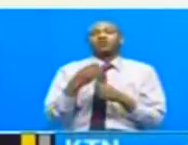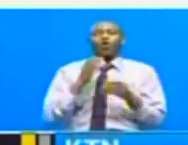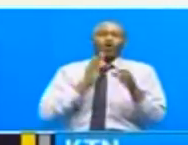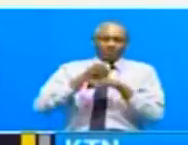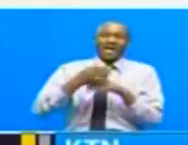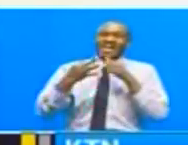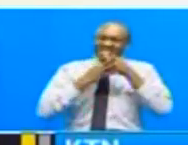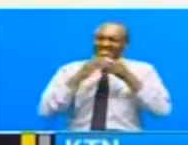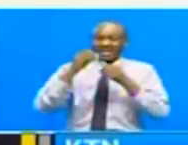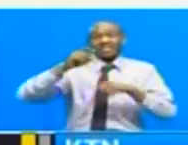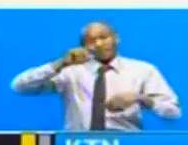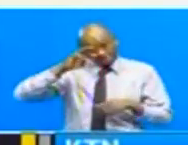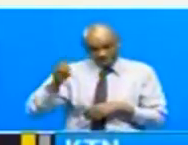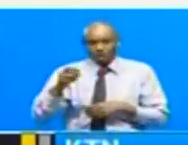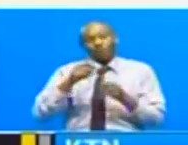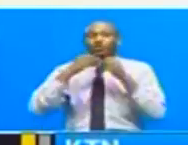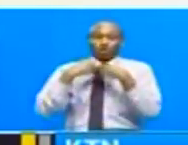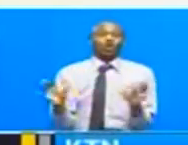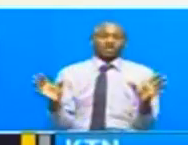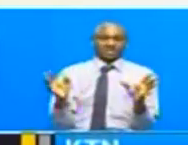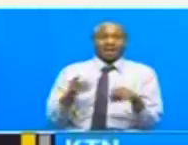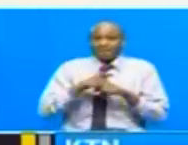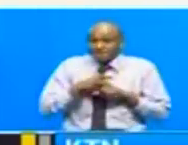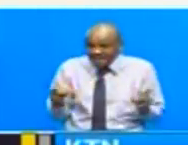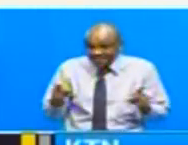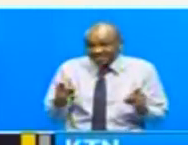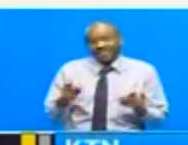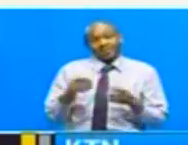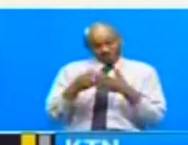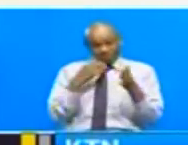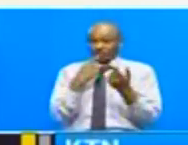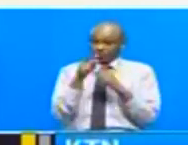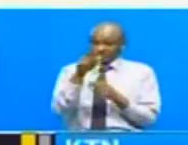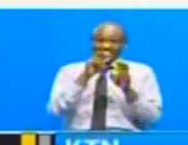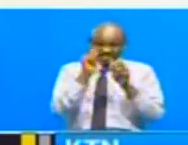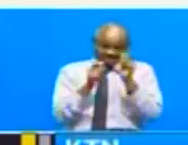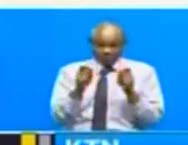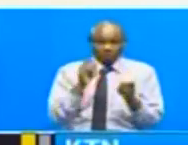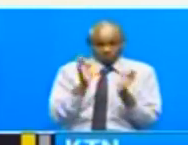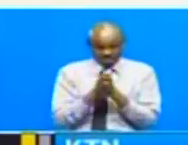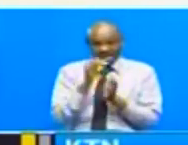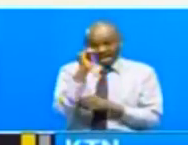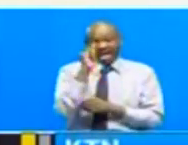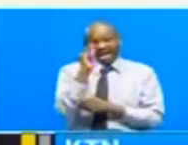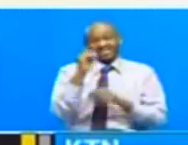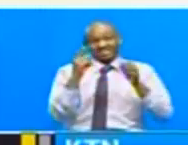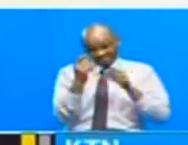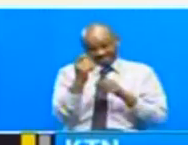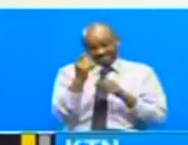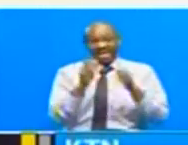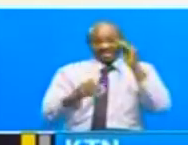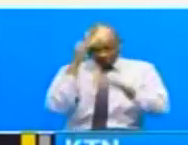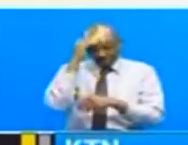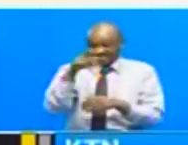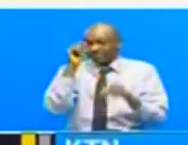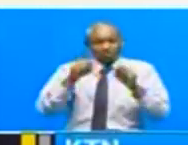over 800 million shillings. But before we get to this interview with some IT experts who will explain just how